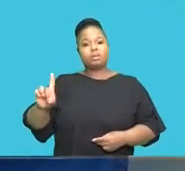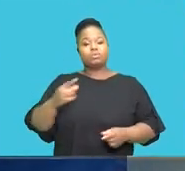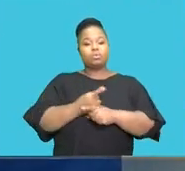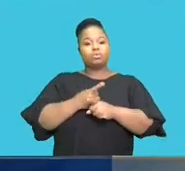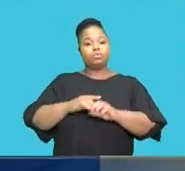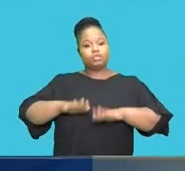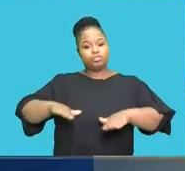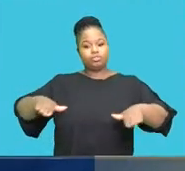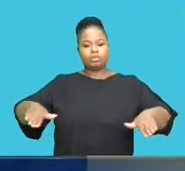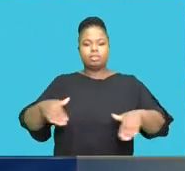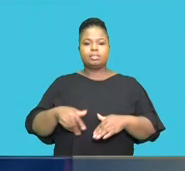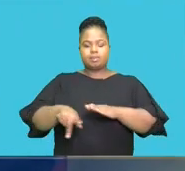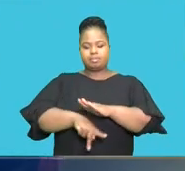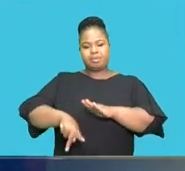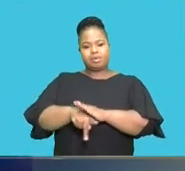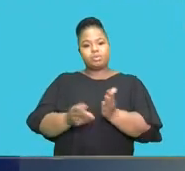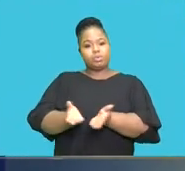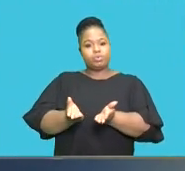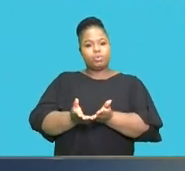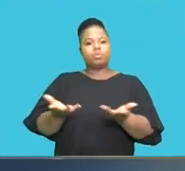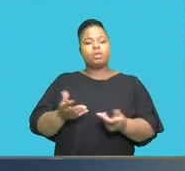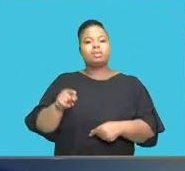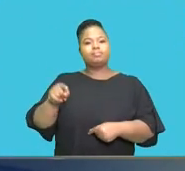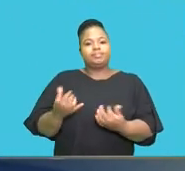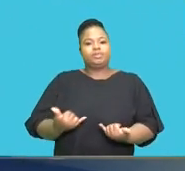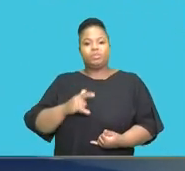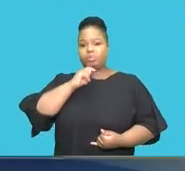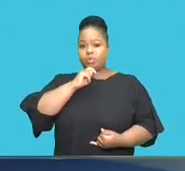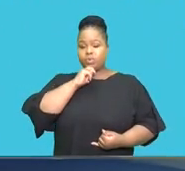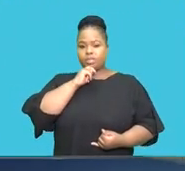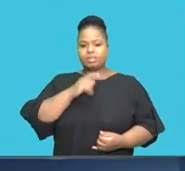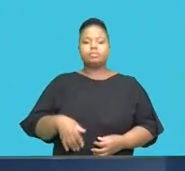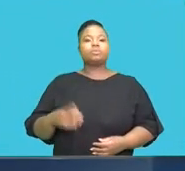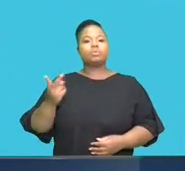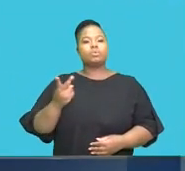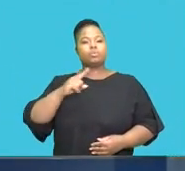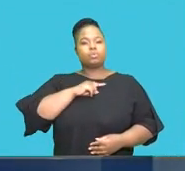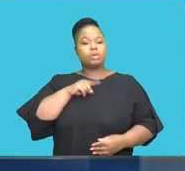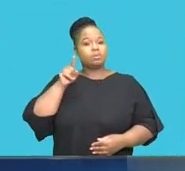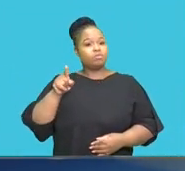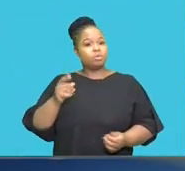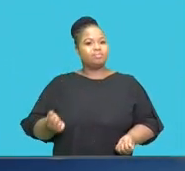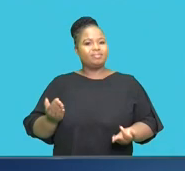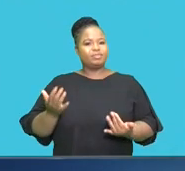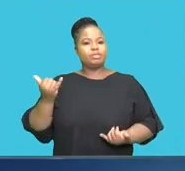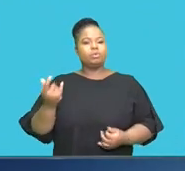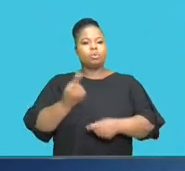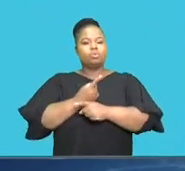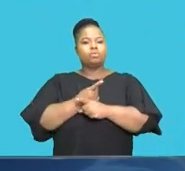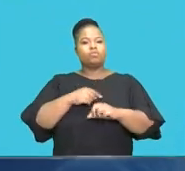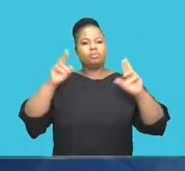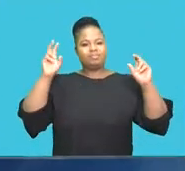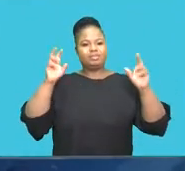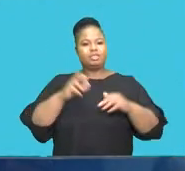tsa bana ba sehlopha tsa thuto ya motheo pejana ka jeno. Seso sa tshebetso ena e welang ka tlasa tema